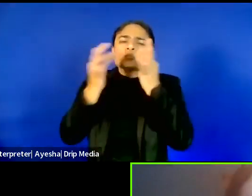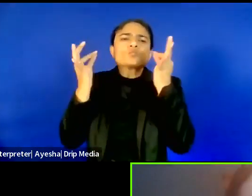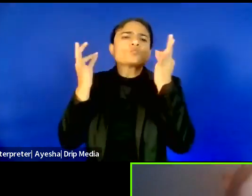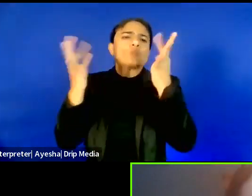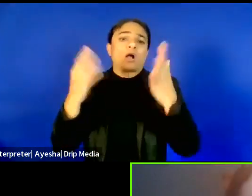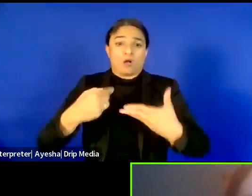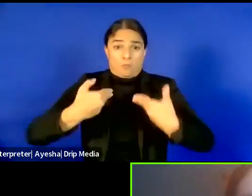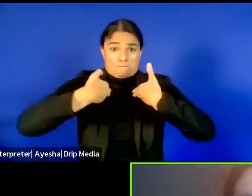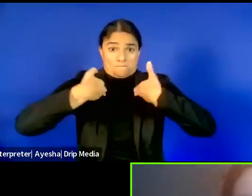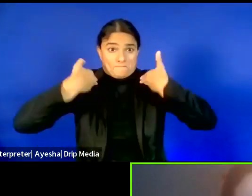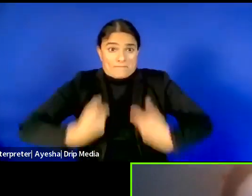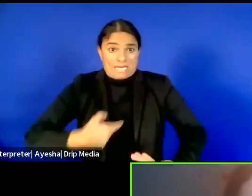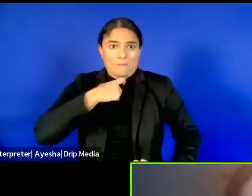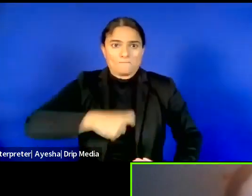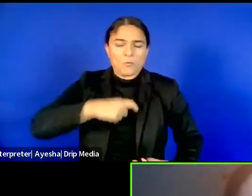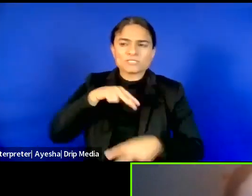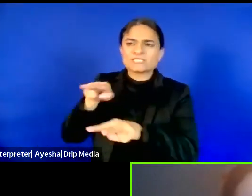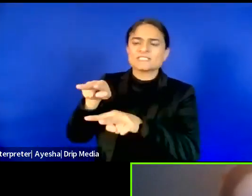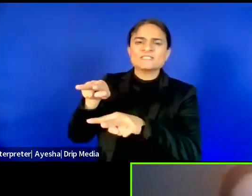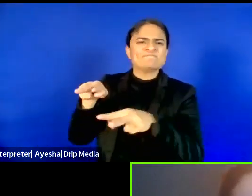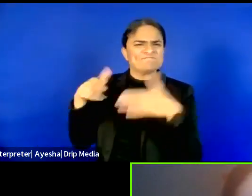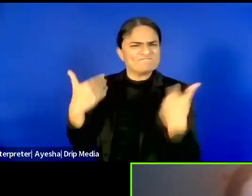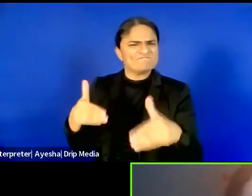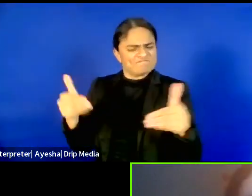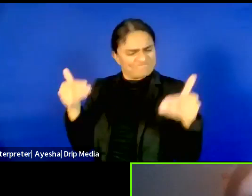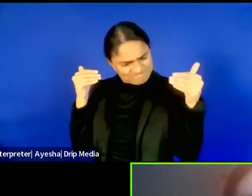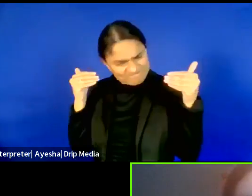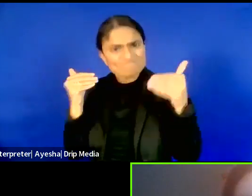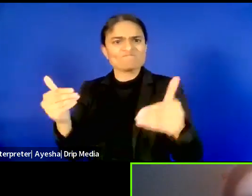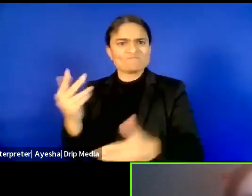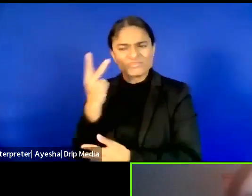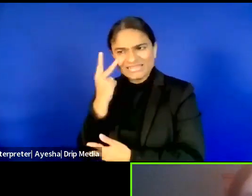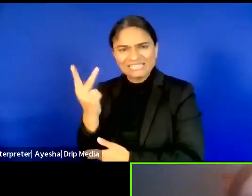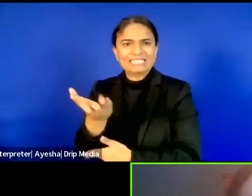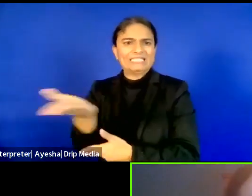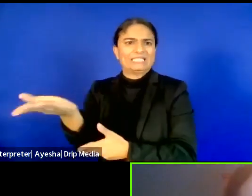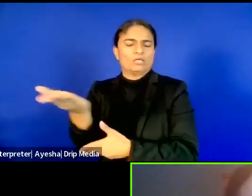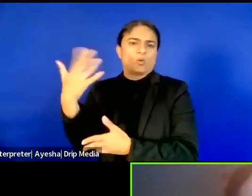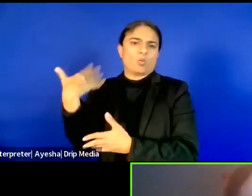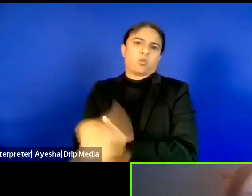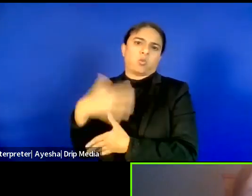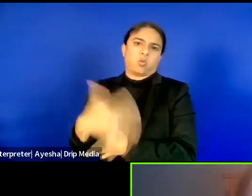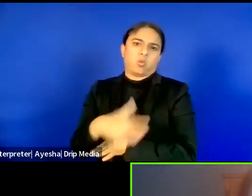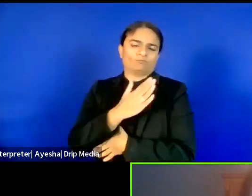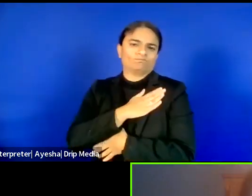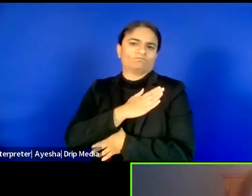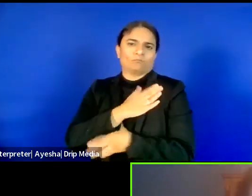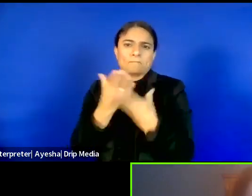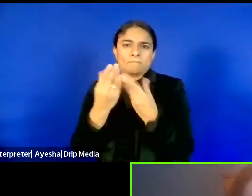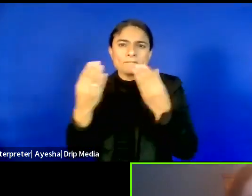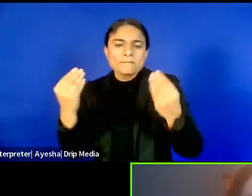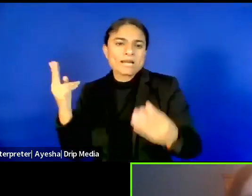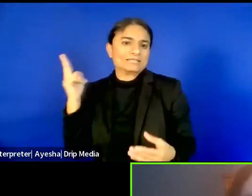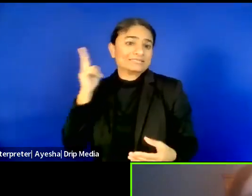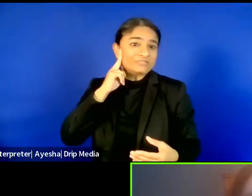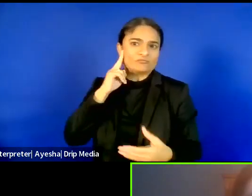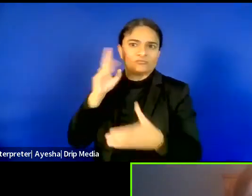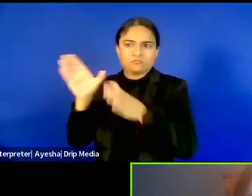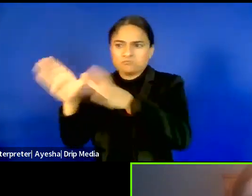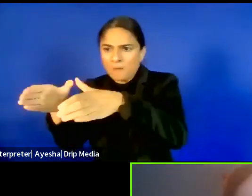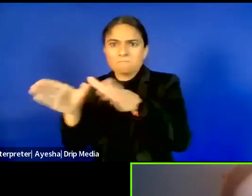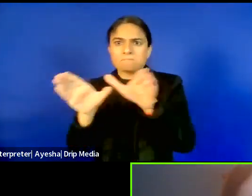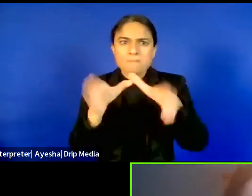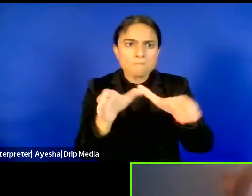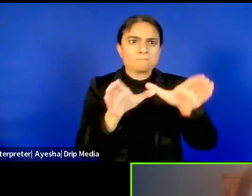many, many groups of deaf people being able to participate in sessions and being able